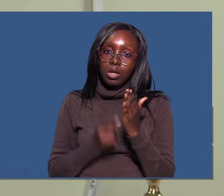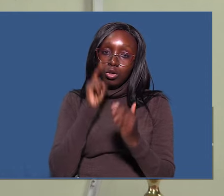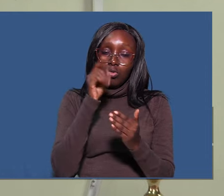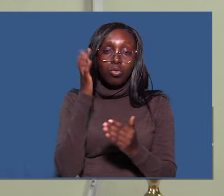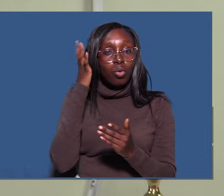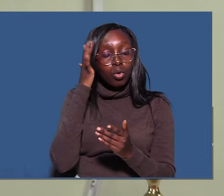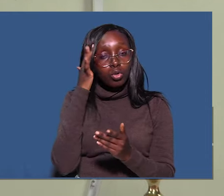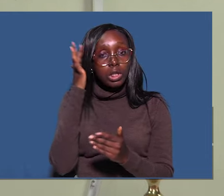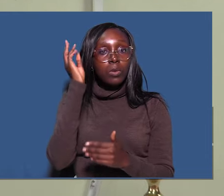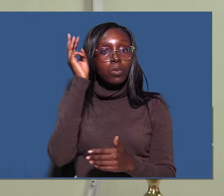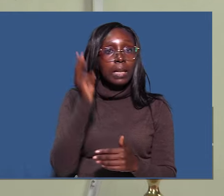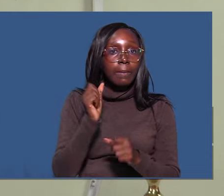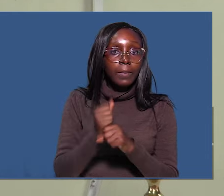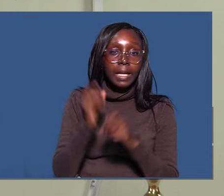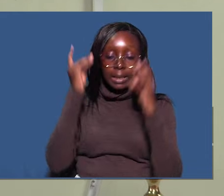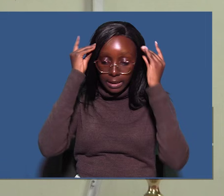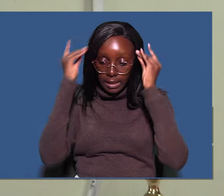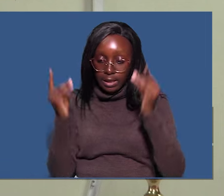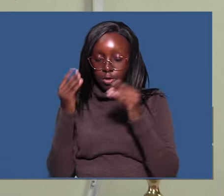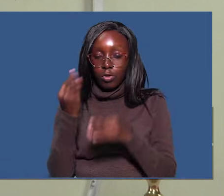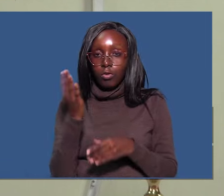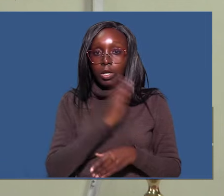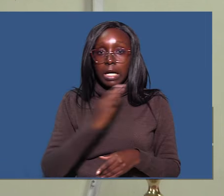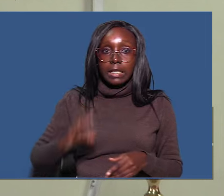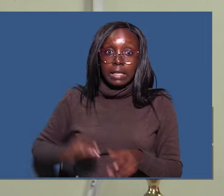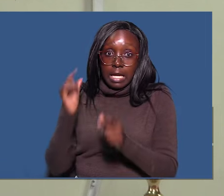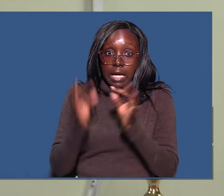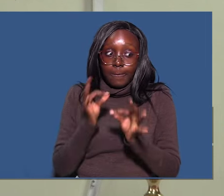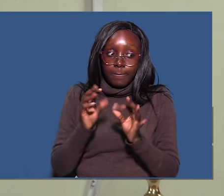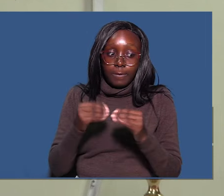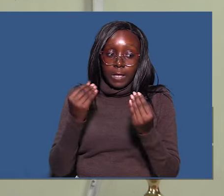consider making a decision for Christ if you haven't given